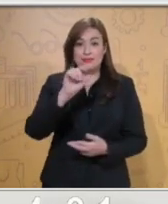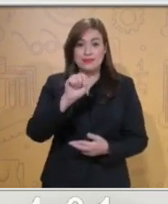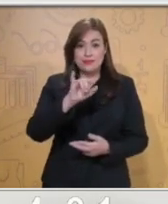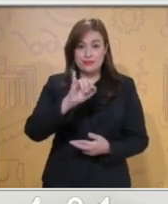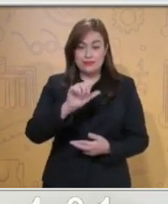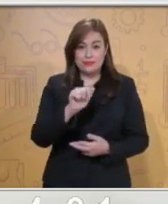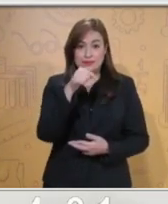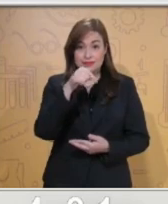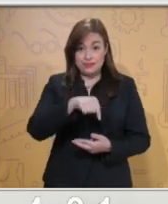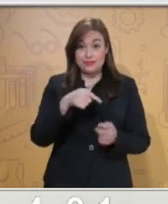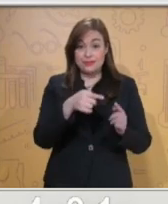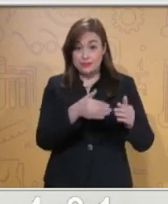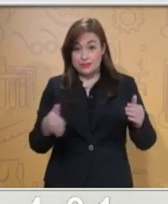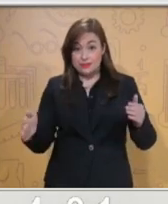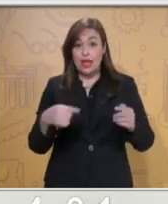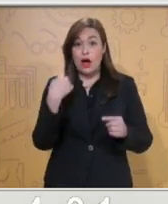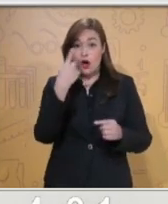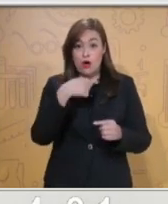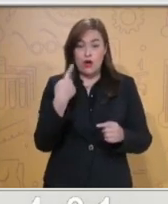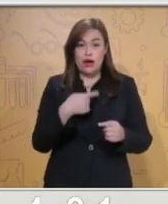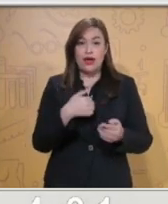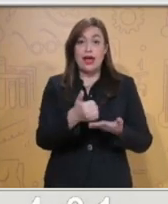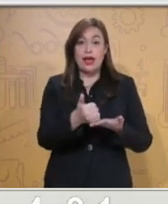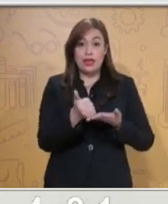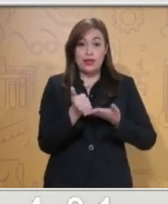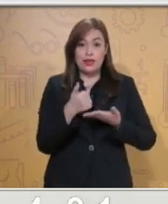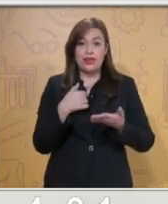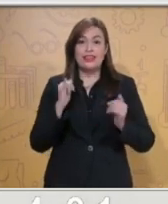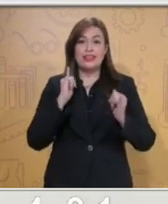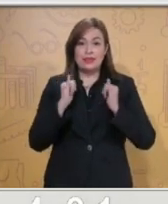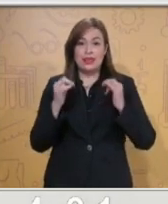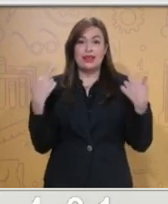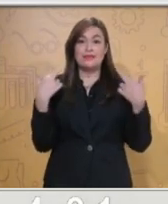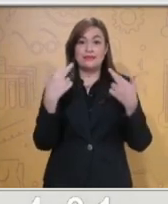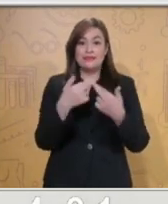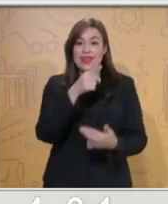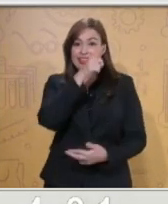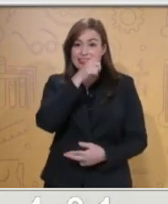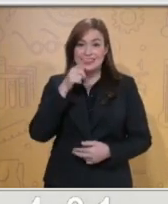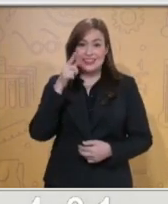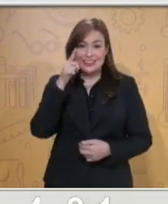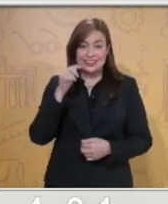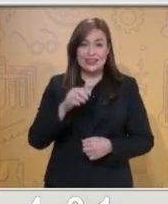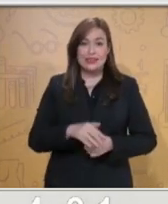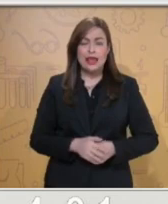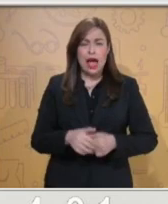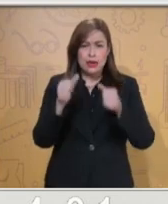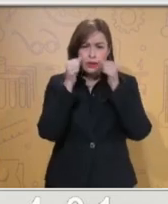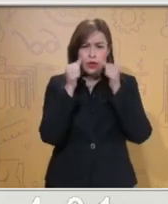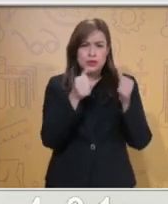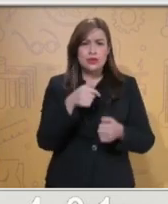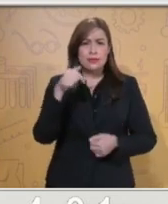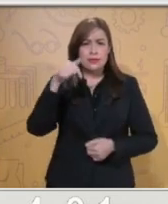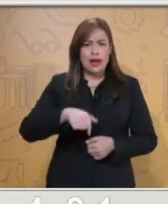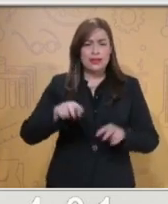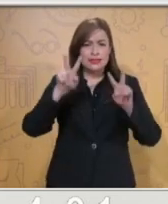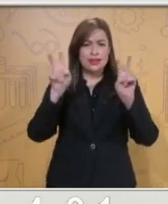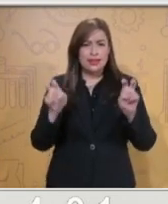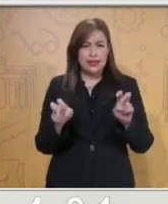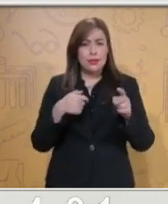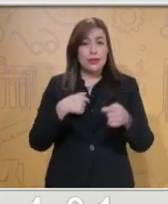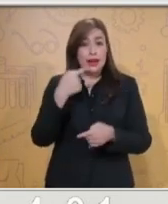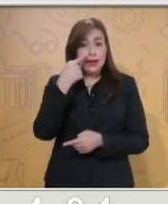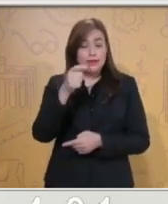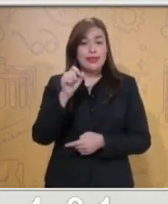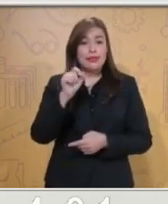intérprete en esta hora nos acompaña la maestra Laura Villarreal. Presten mucha atención porque este tema de hoy será continuación de